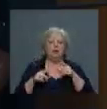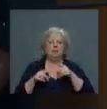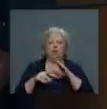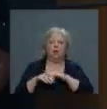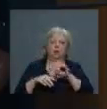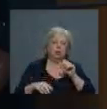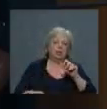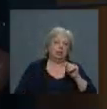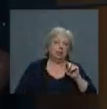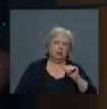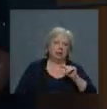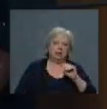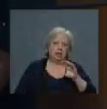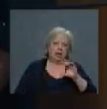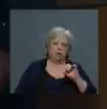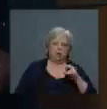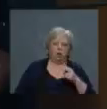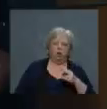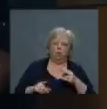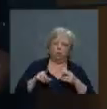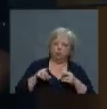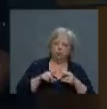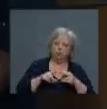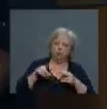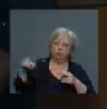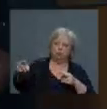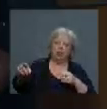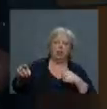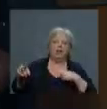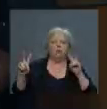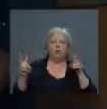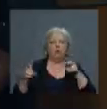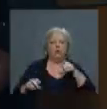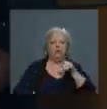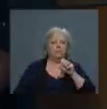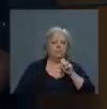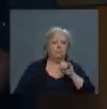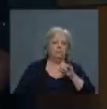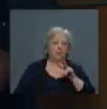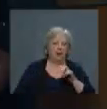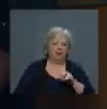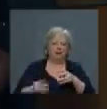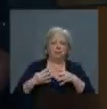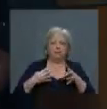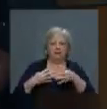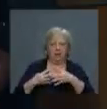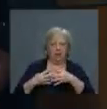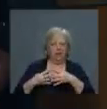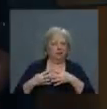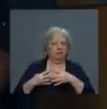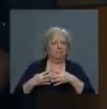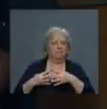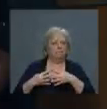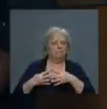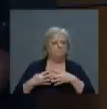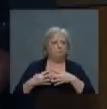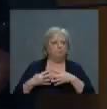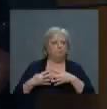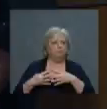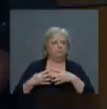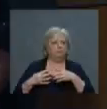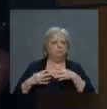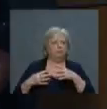Stagecoach Road, they have what they call a passive gate. And if they had real gates, then they'd have to maintain all